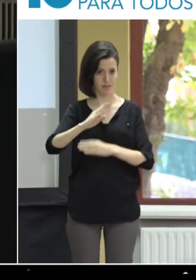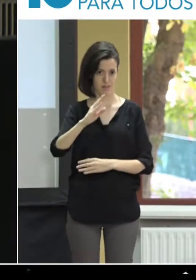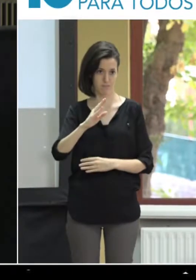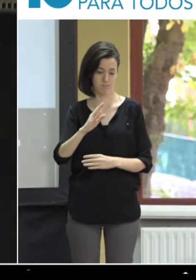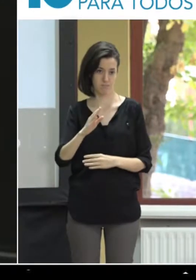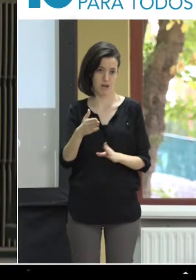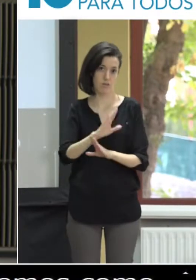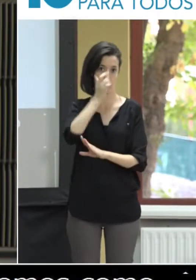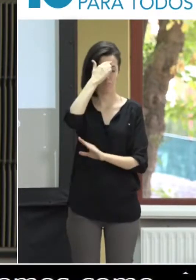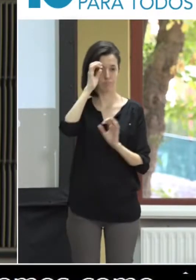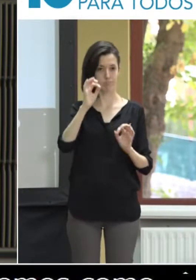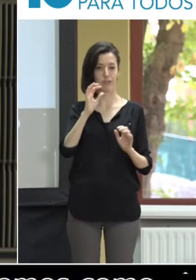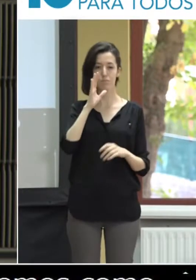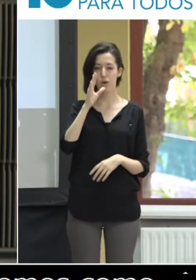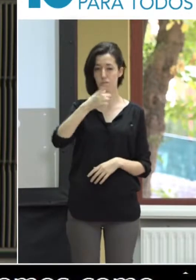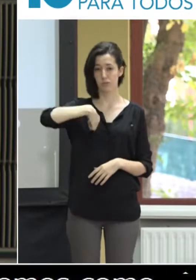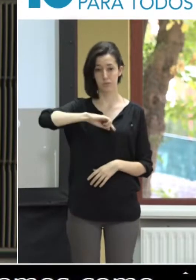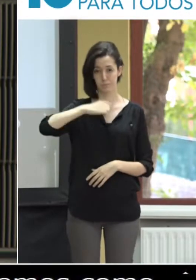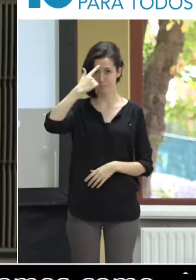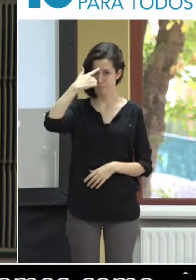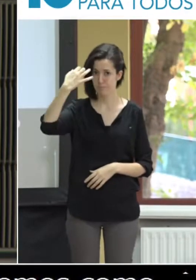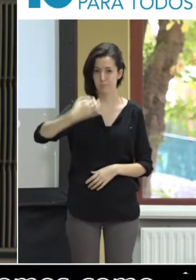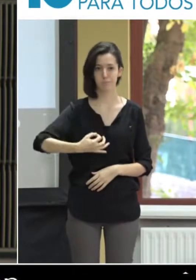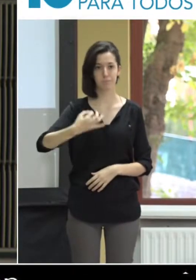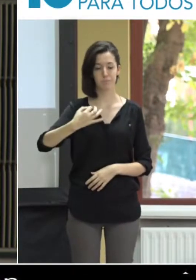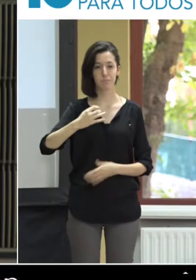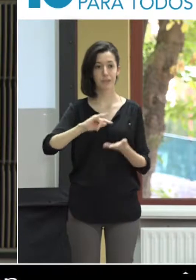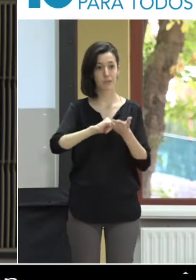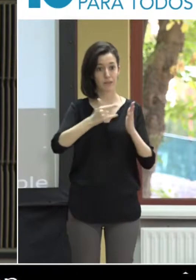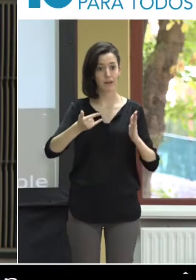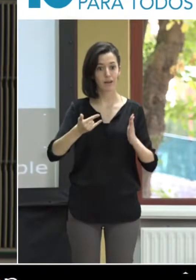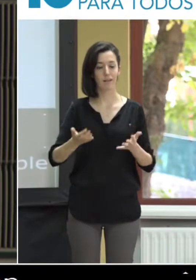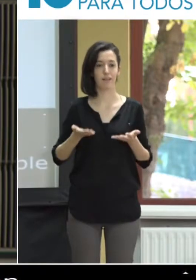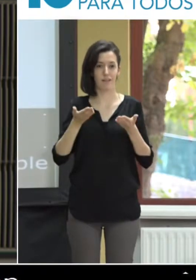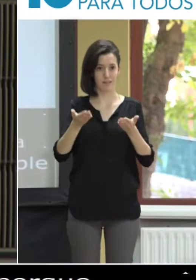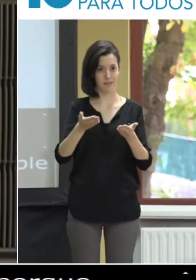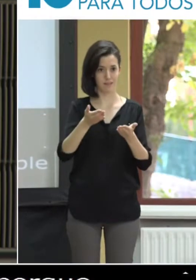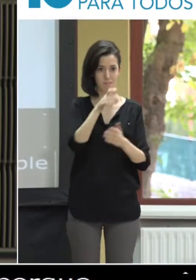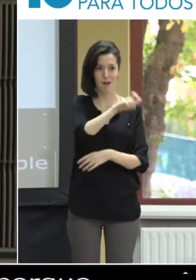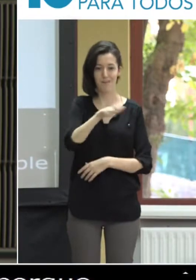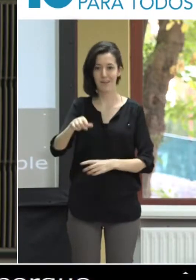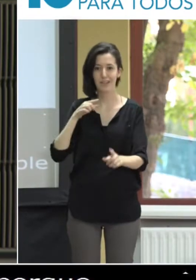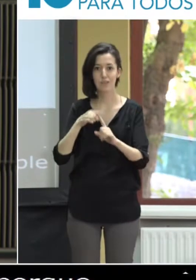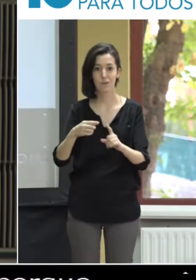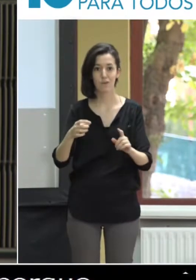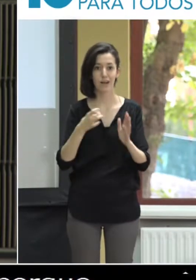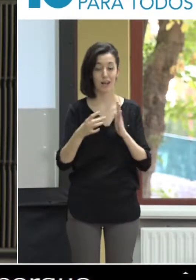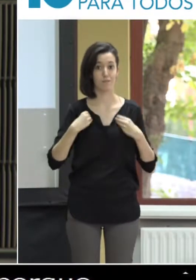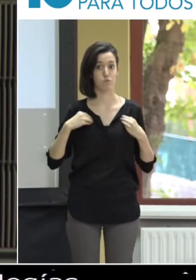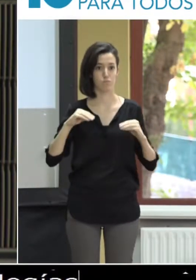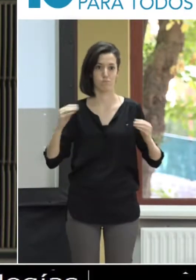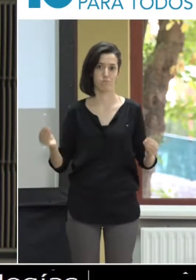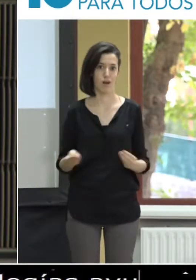people, because we do believe firmly and we are convinced that technologies help people to have a